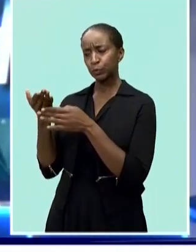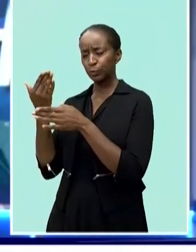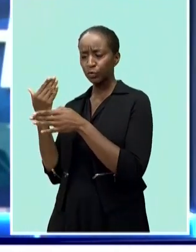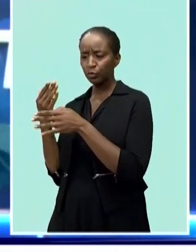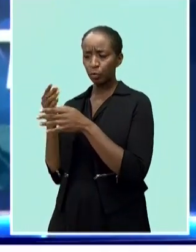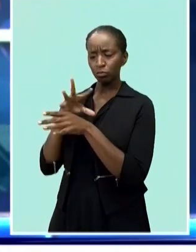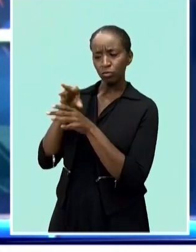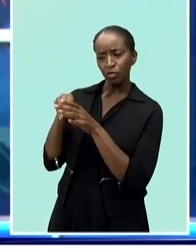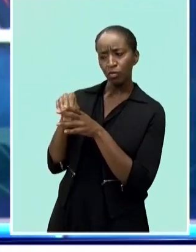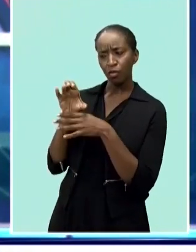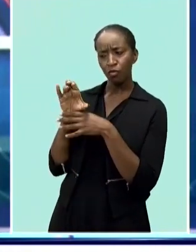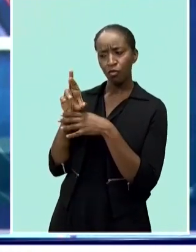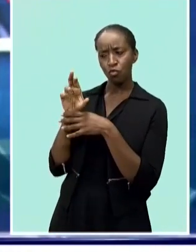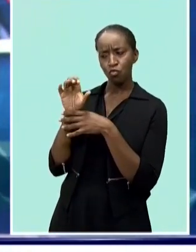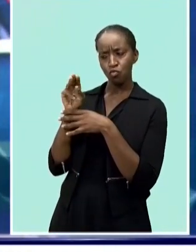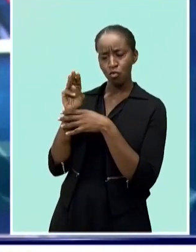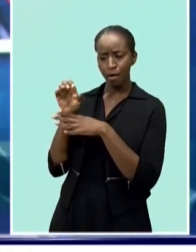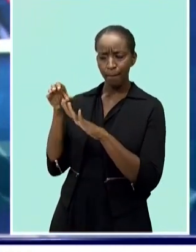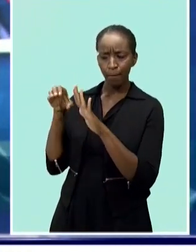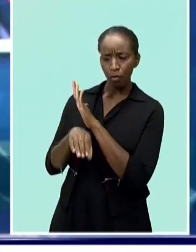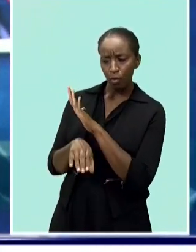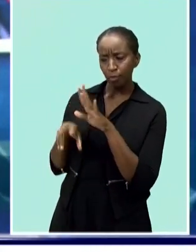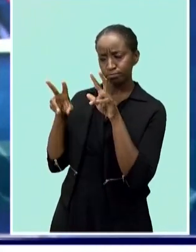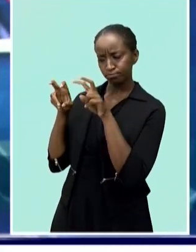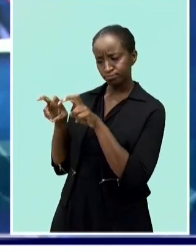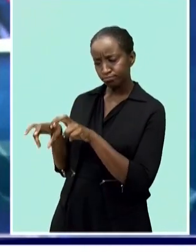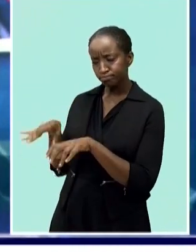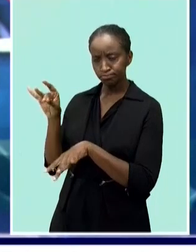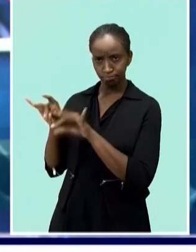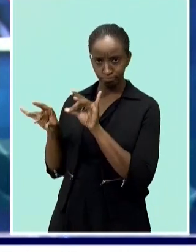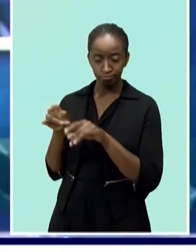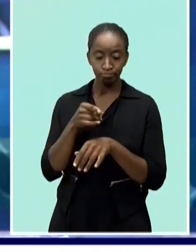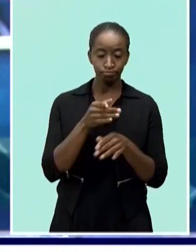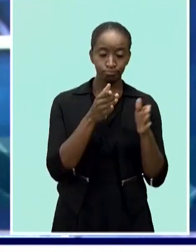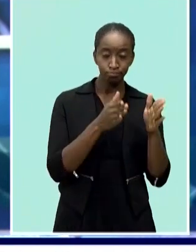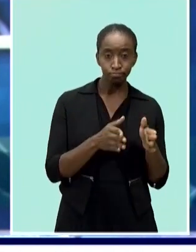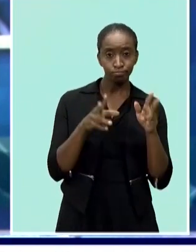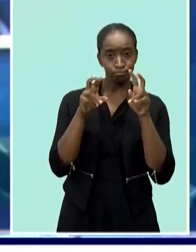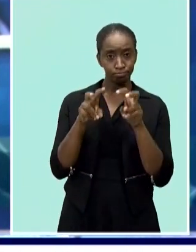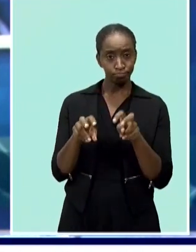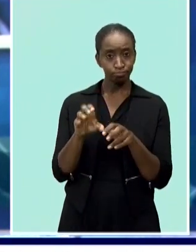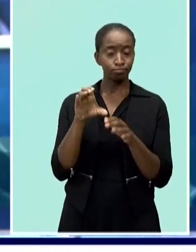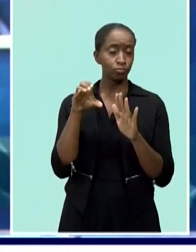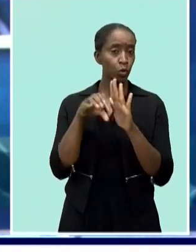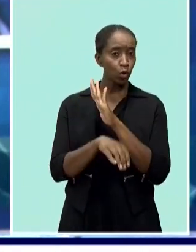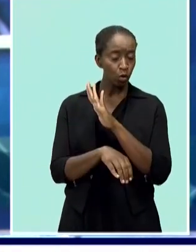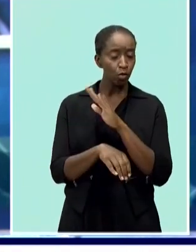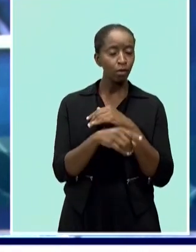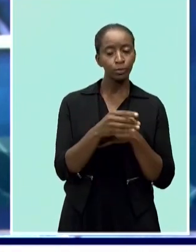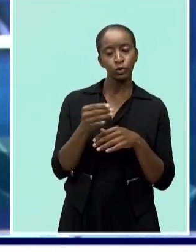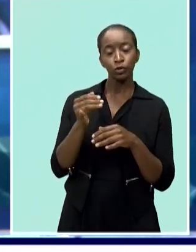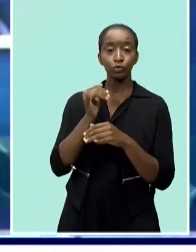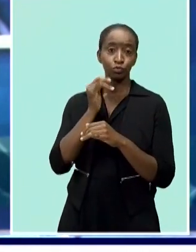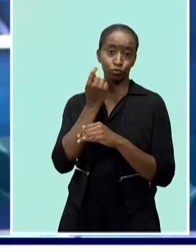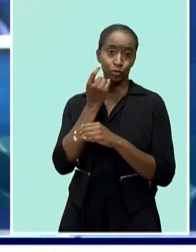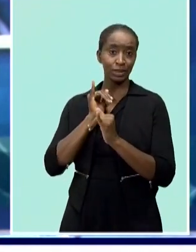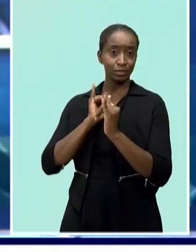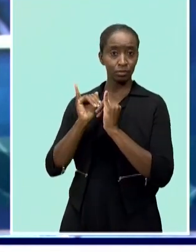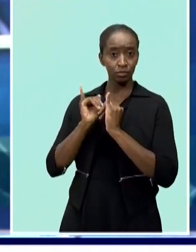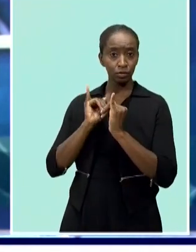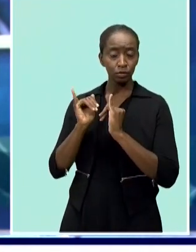The suggestion from noted criminologist Kim Ramsey as she spoke exclusively to CBC's Shane Jones in light of recent violent